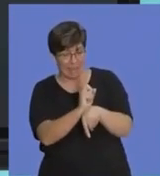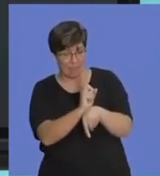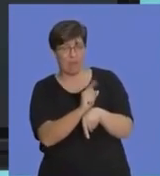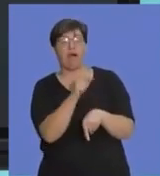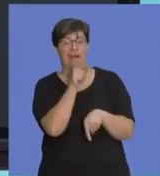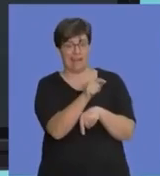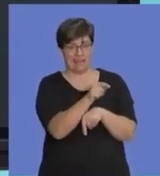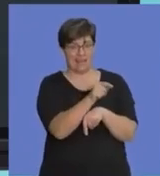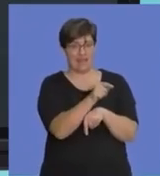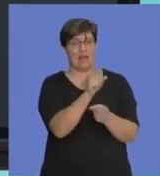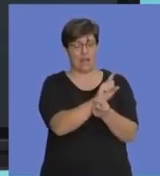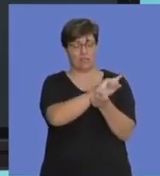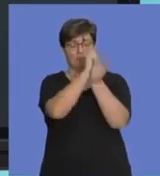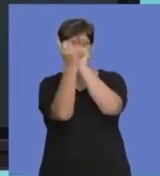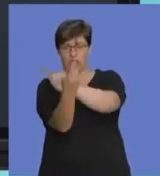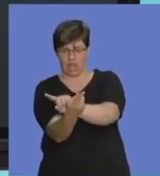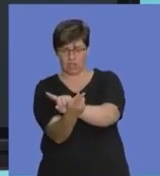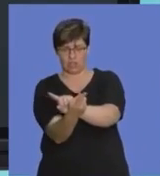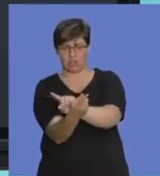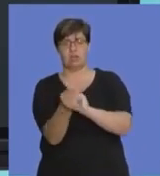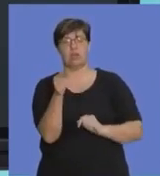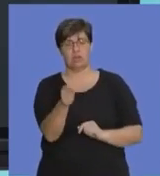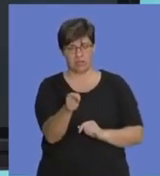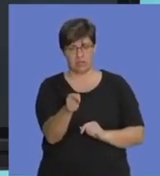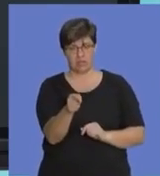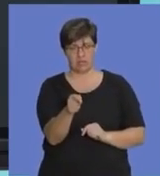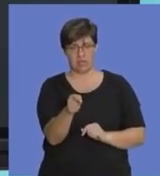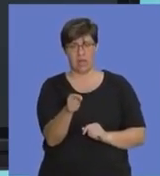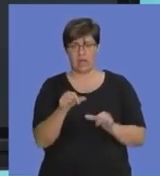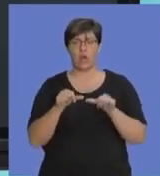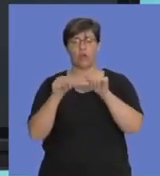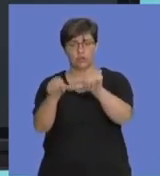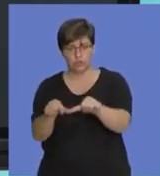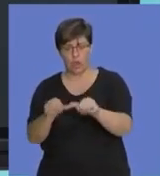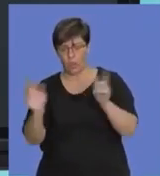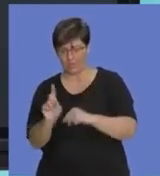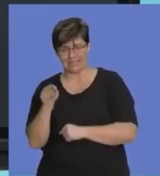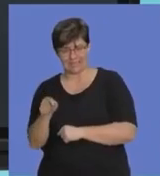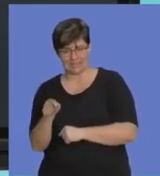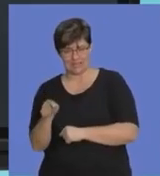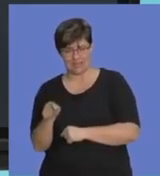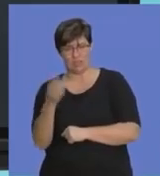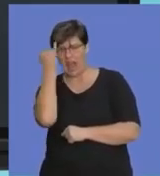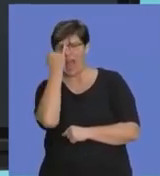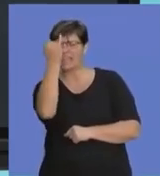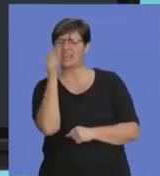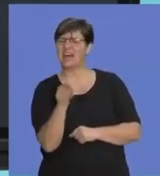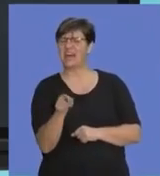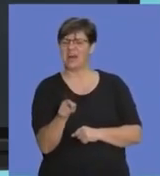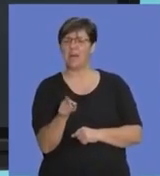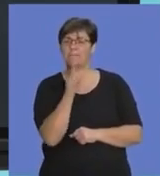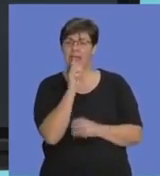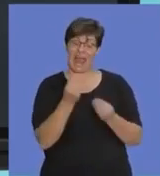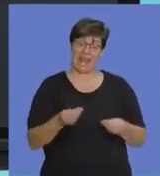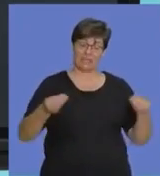and what did it change to and what did it become continuously. So that's the big idea here, to look at